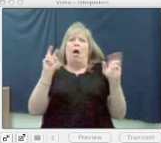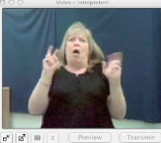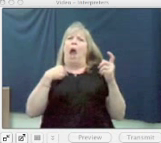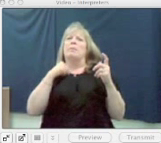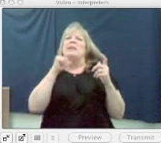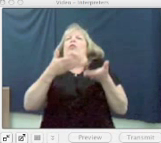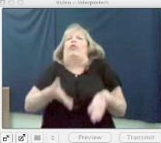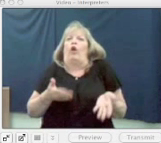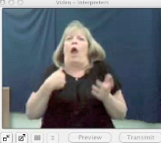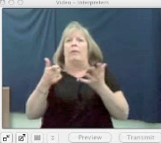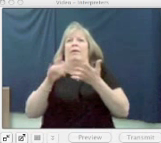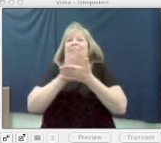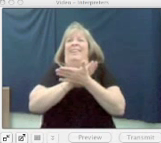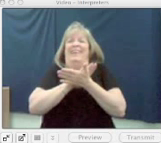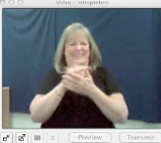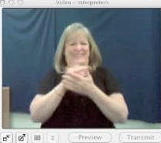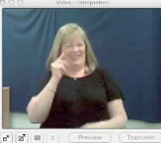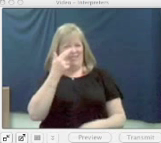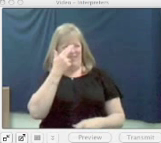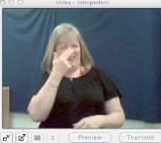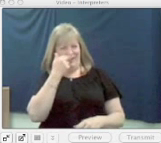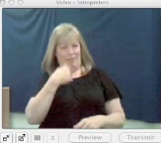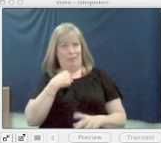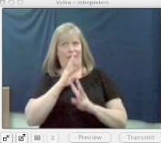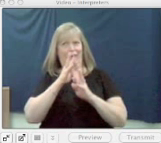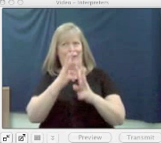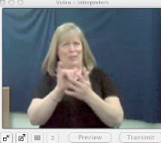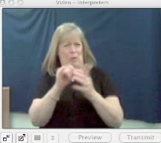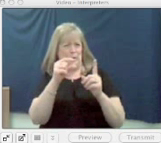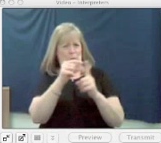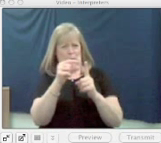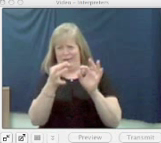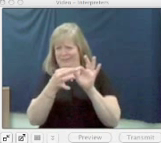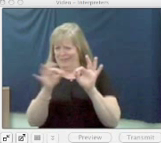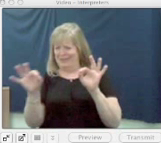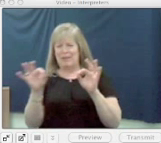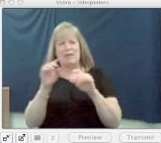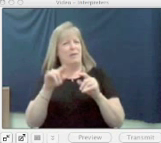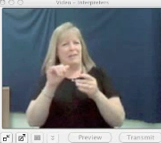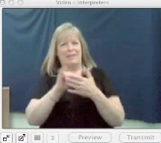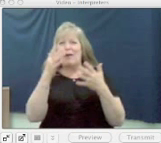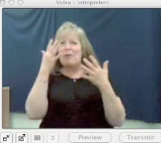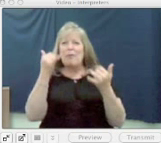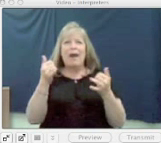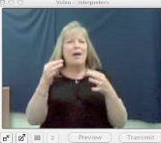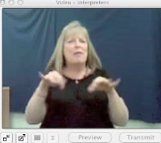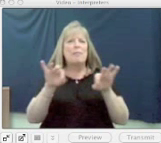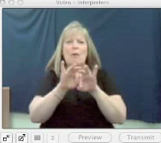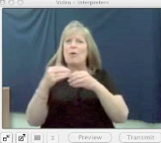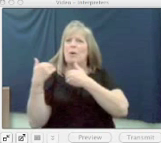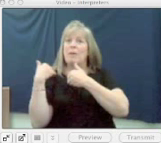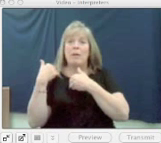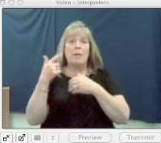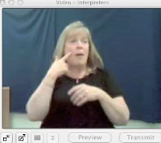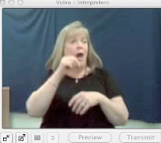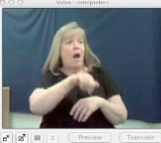out loud, but I think that's why responsibility, even though in every other profession you hear those terms as if they're one singular term, role